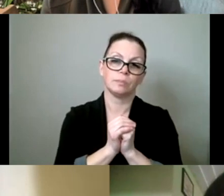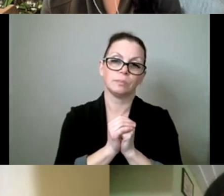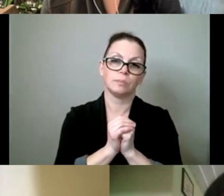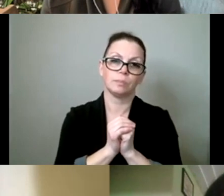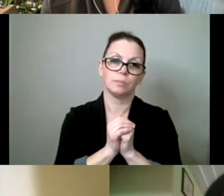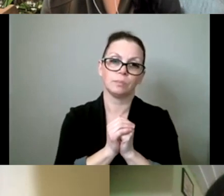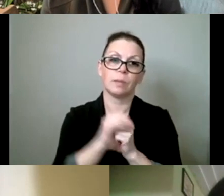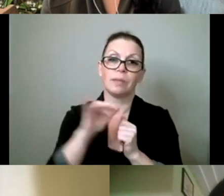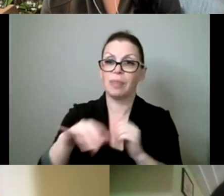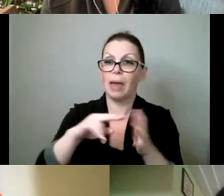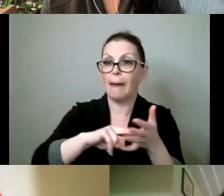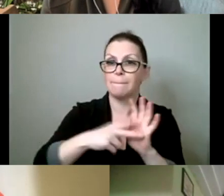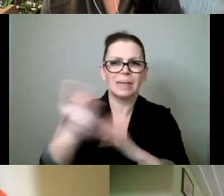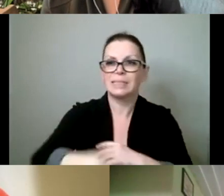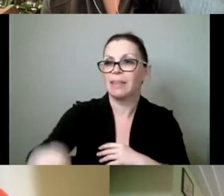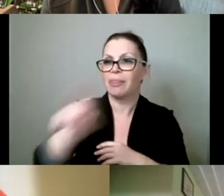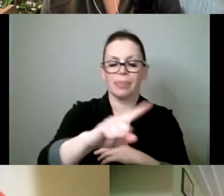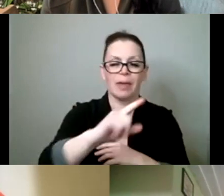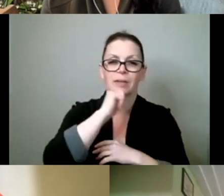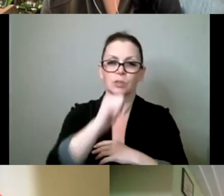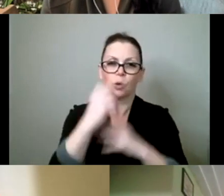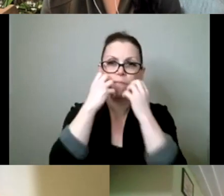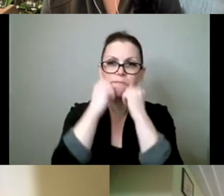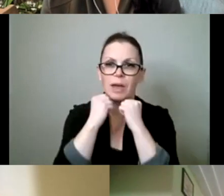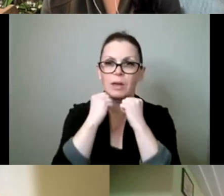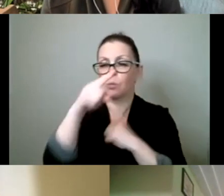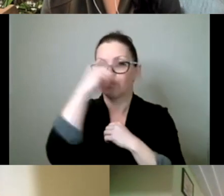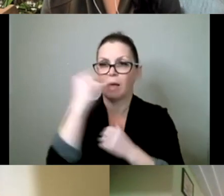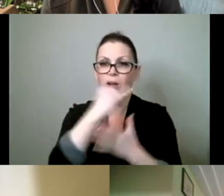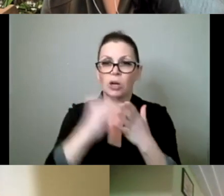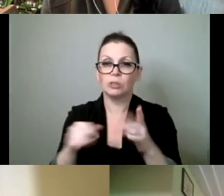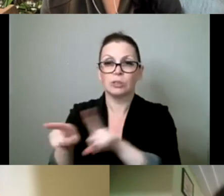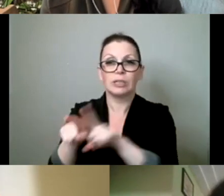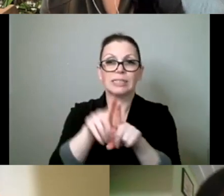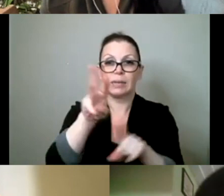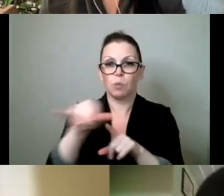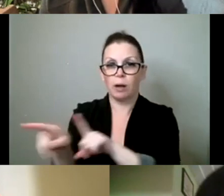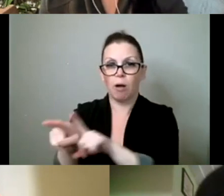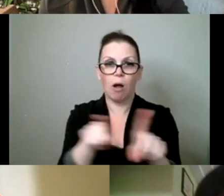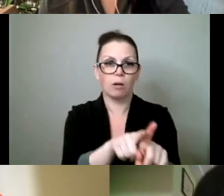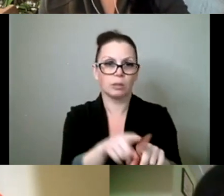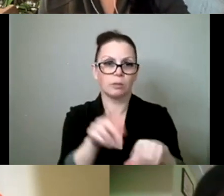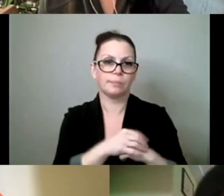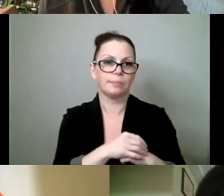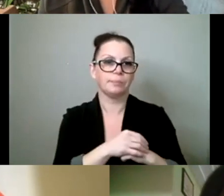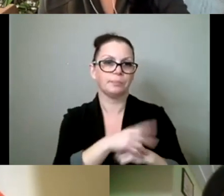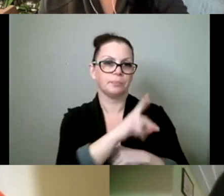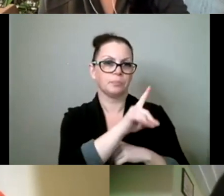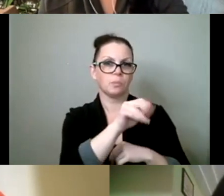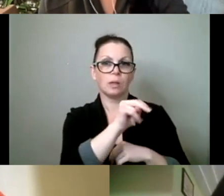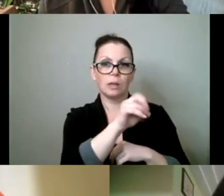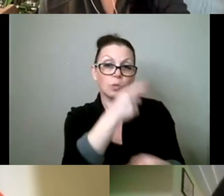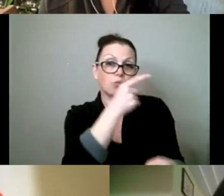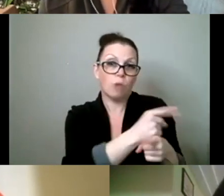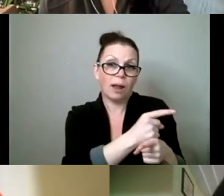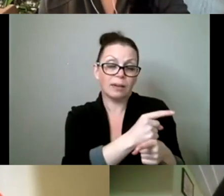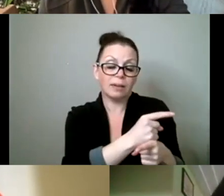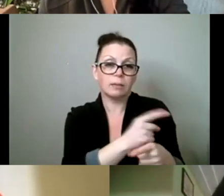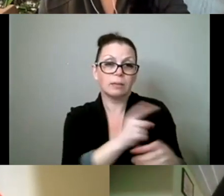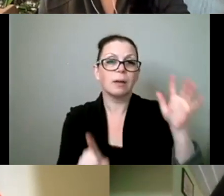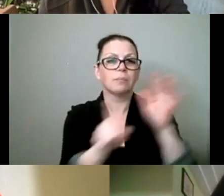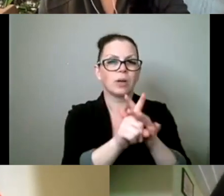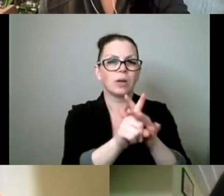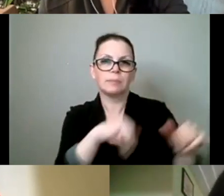that which means that they don't value Black artistry in the same way either. Right. It brings up the what is the standard we're being measured